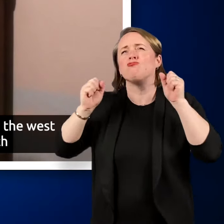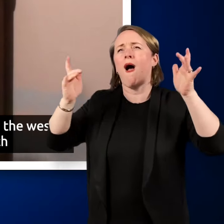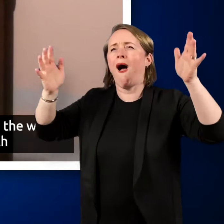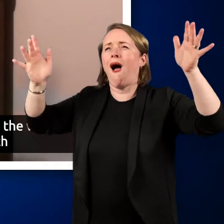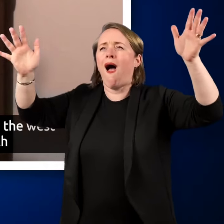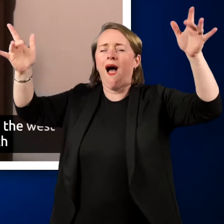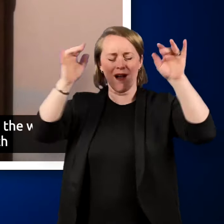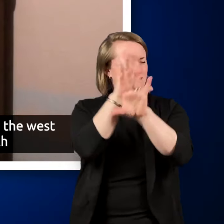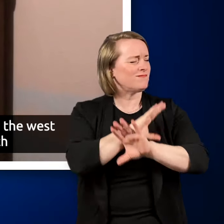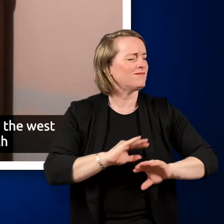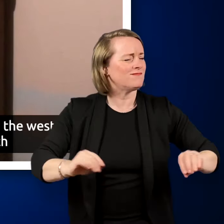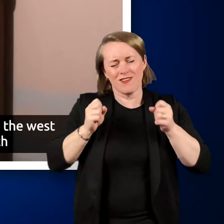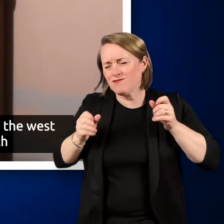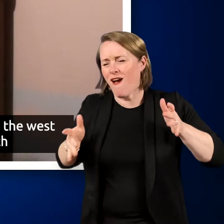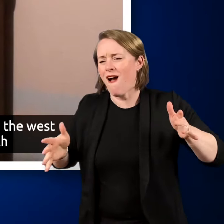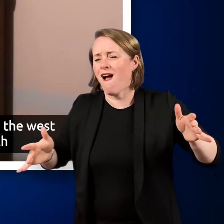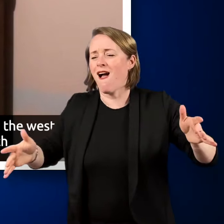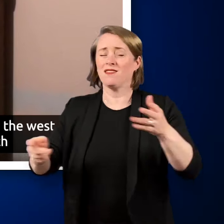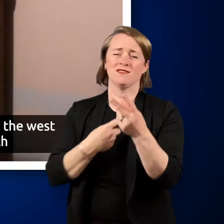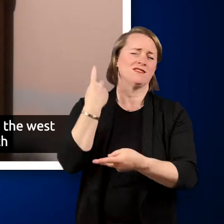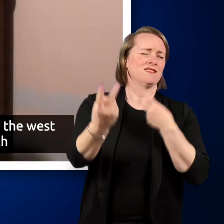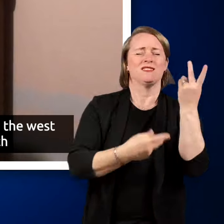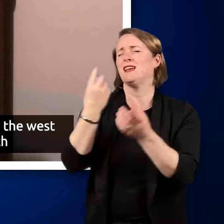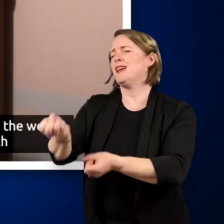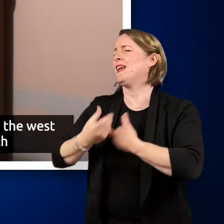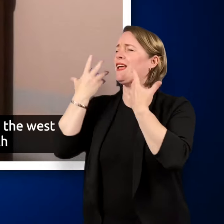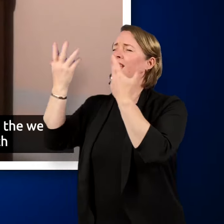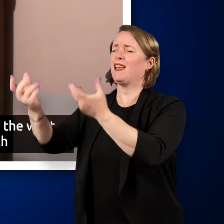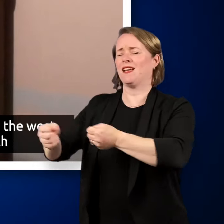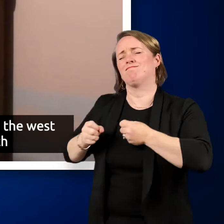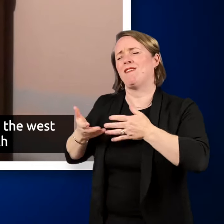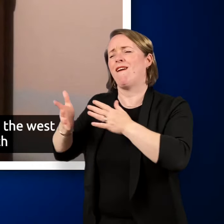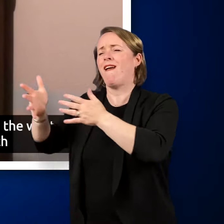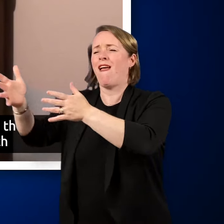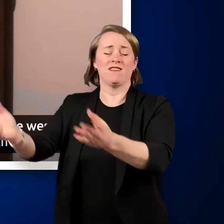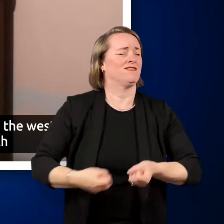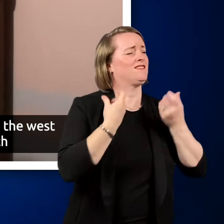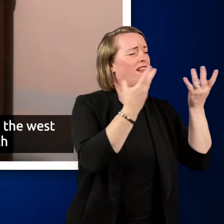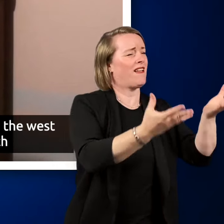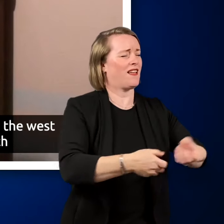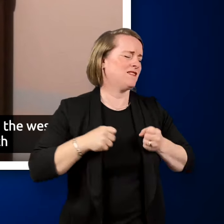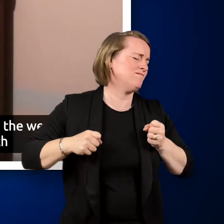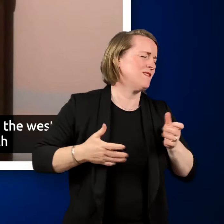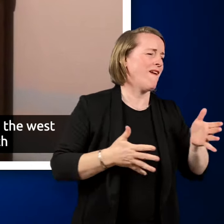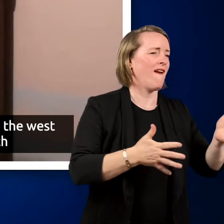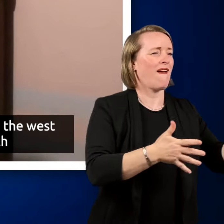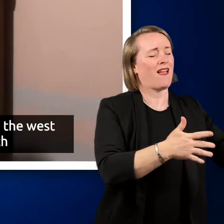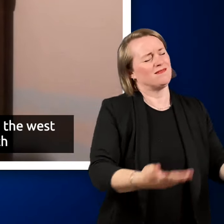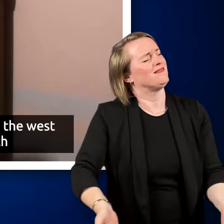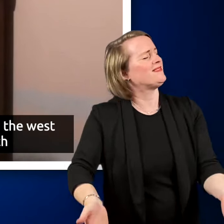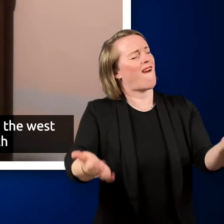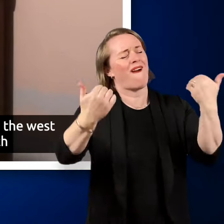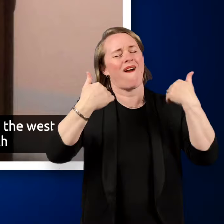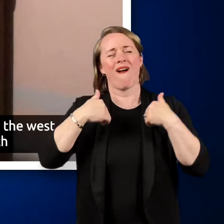Shout to the north and the south, sing to the east and the west,